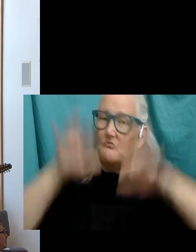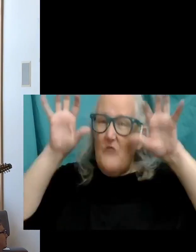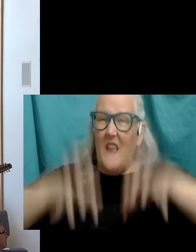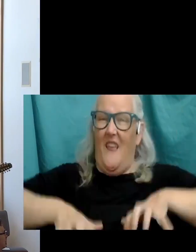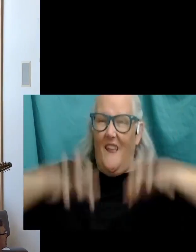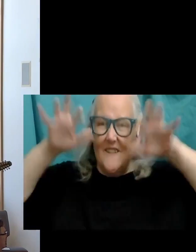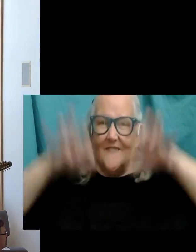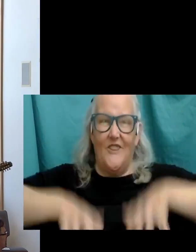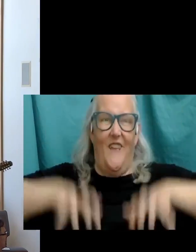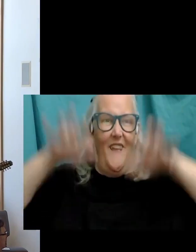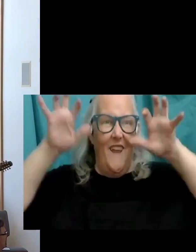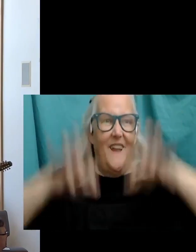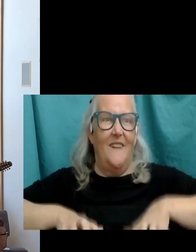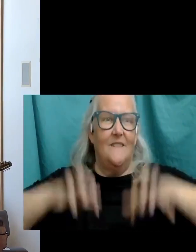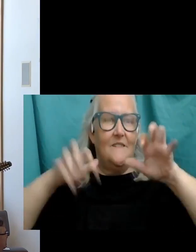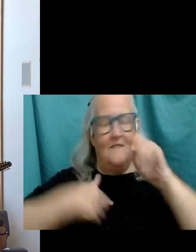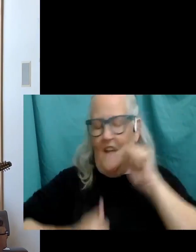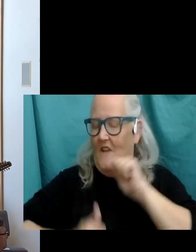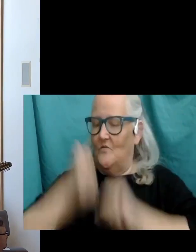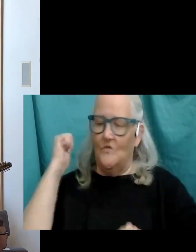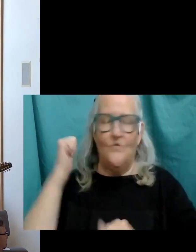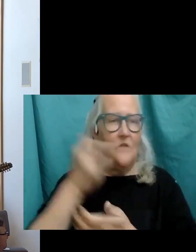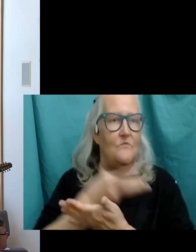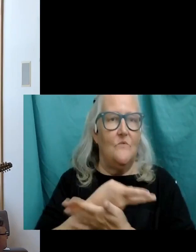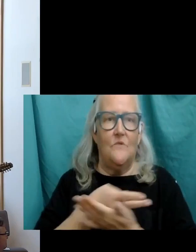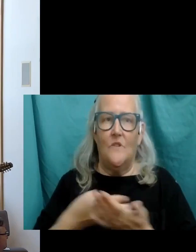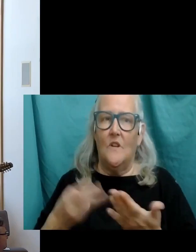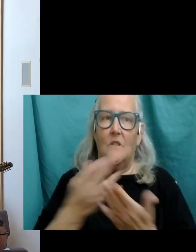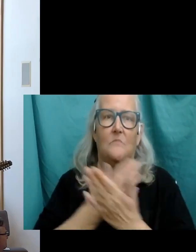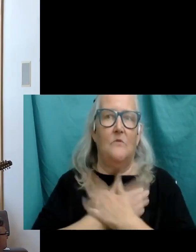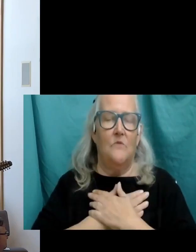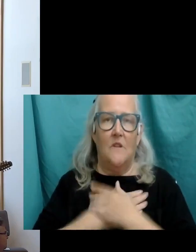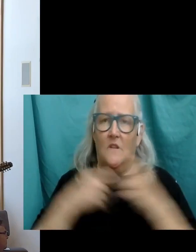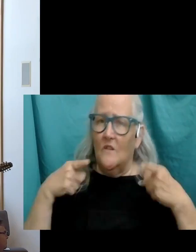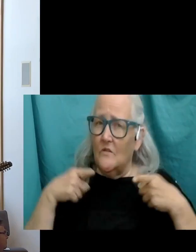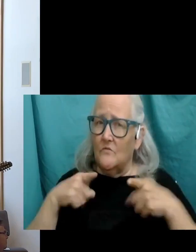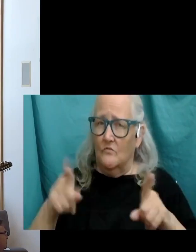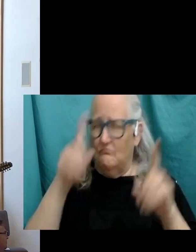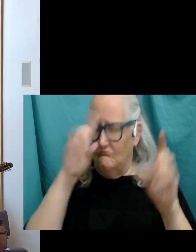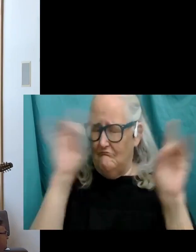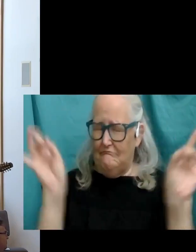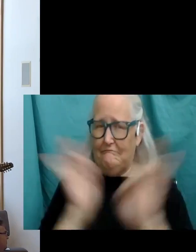a-raging. I will not lie me down in such a